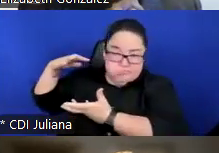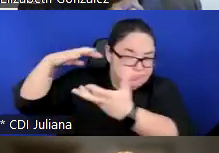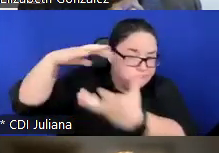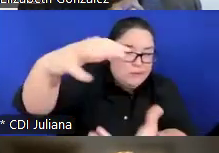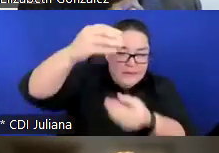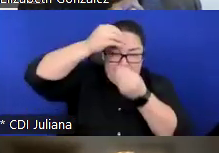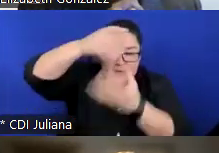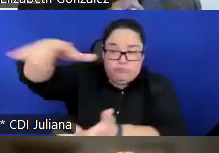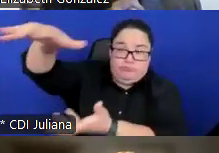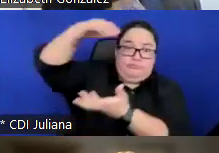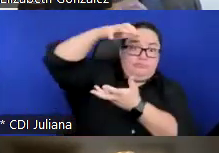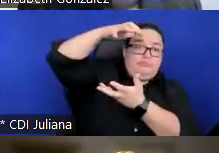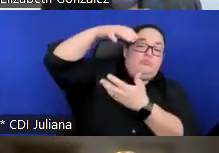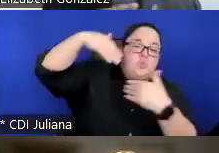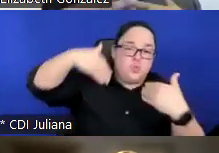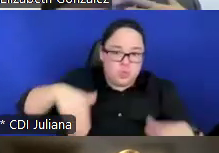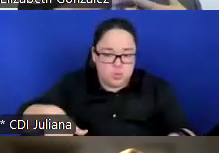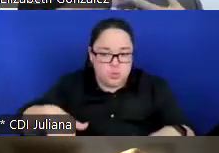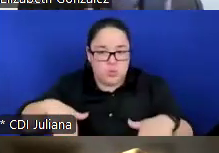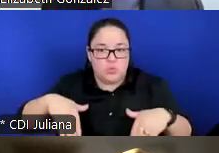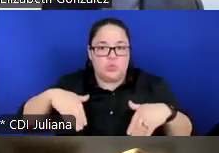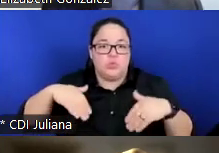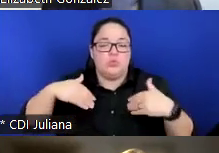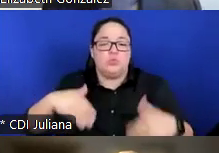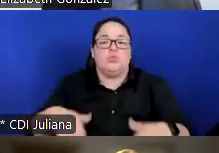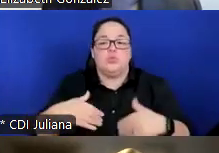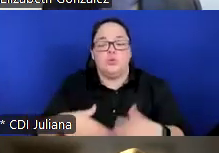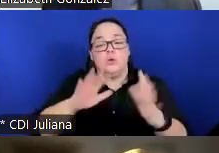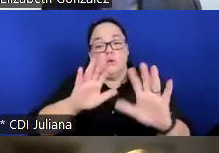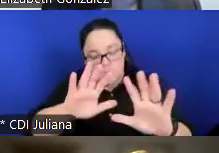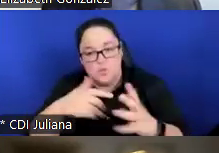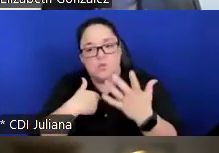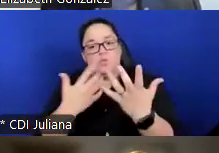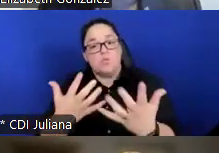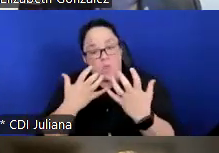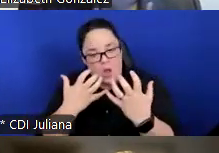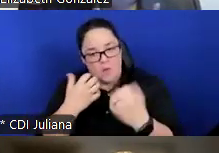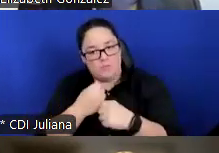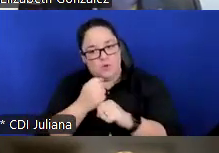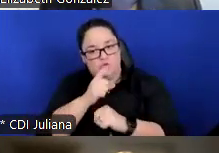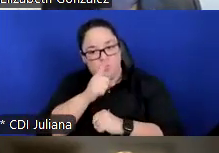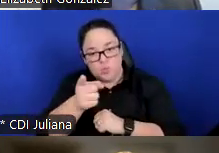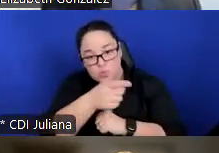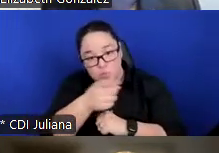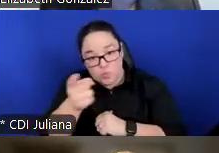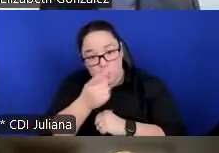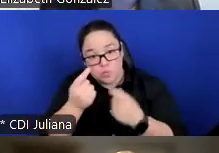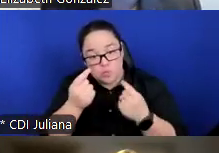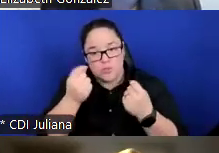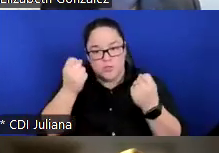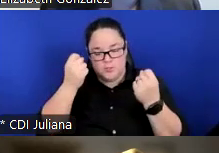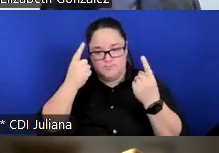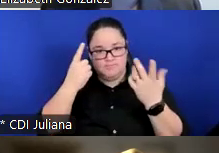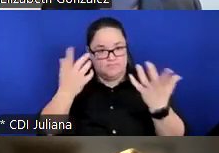One of the things that we want to make sure you understand is that you should really take care